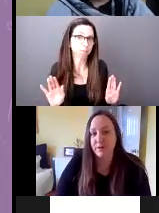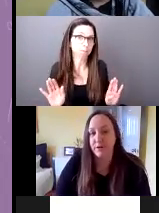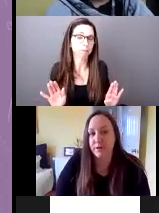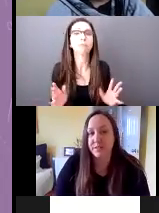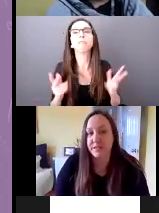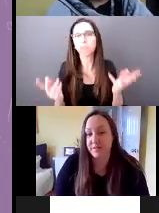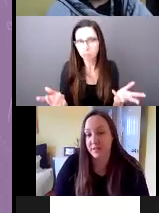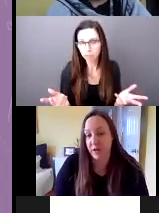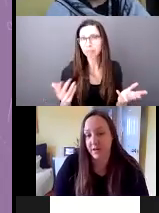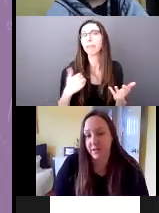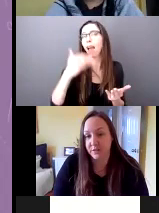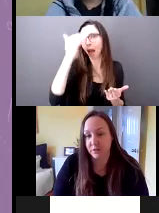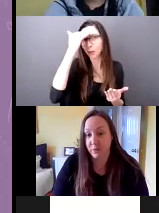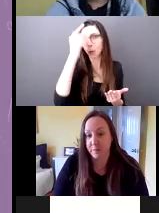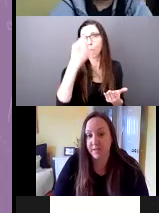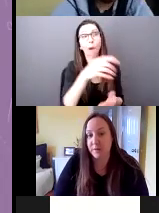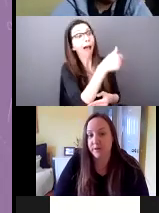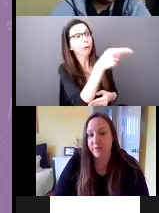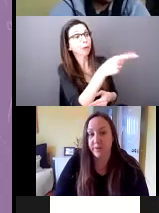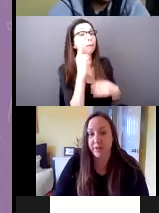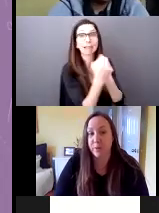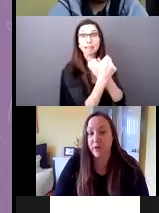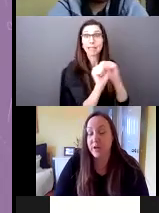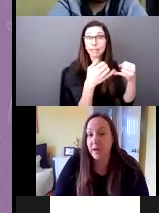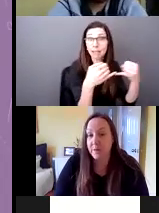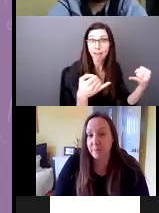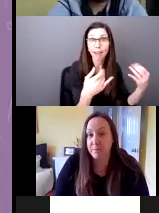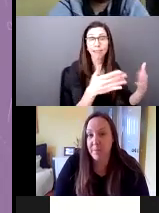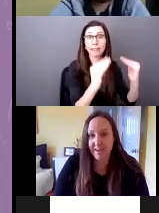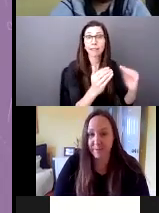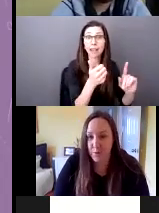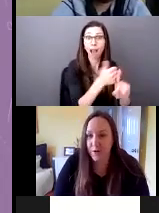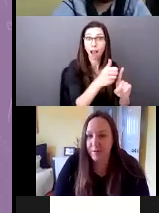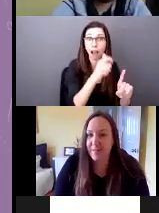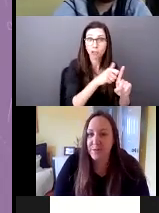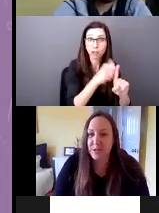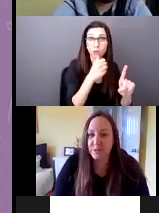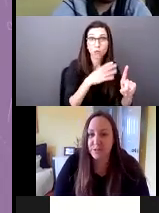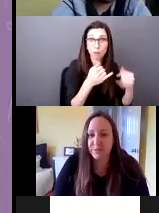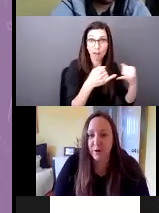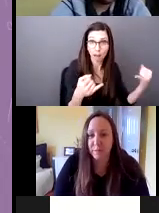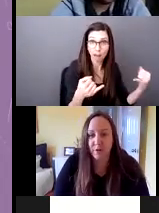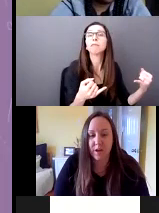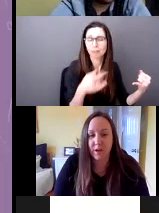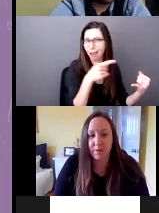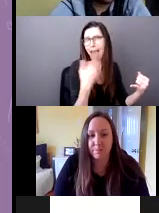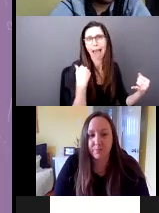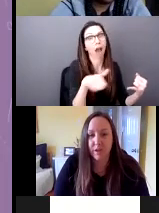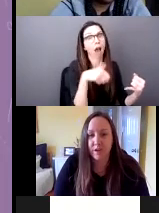that the safety line and the Assaulted Women's Helpline are available in many more languages, which is